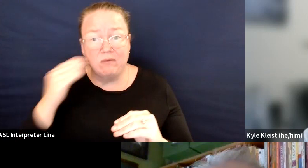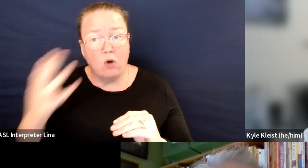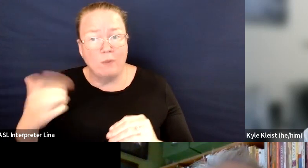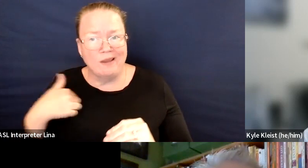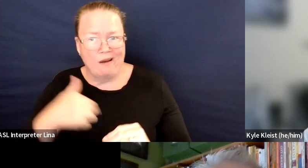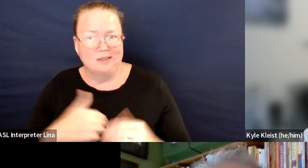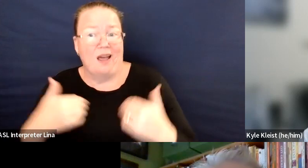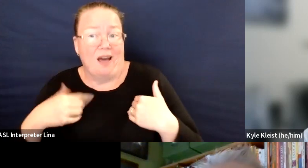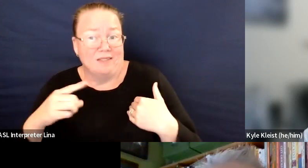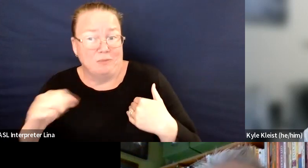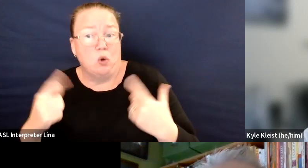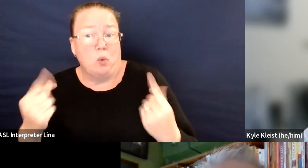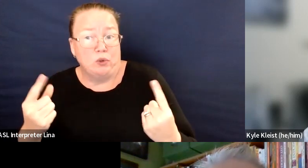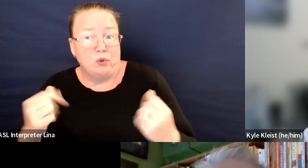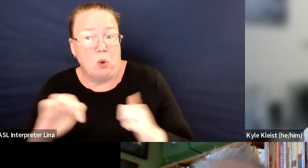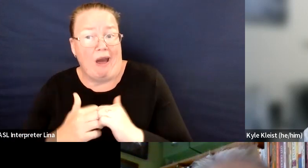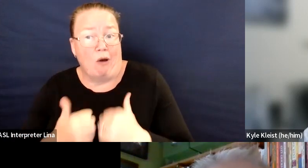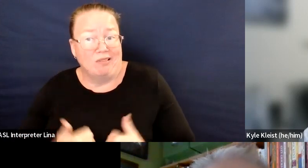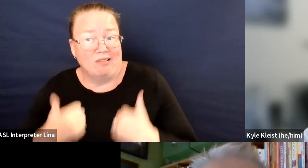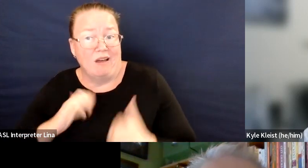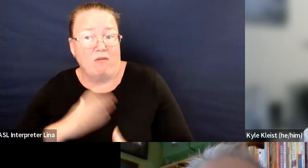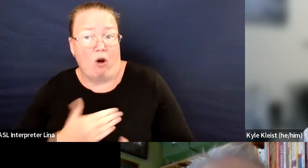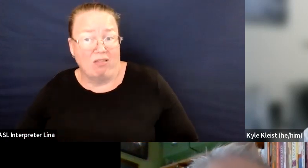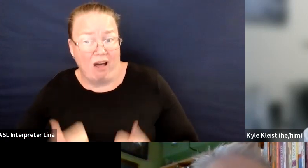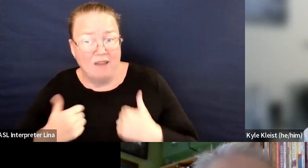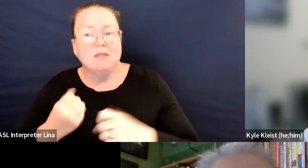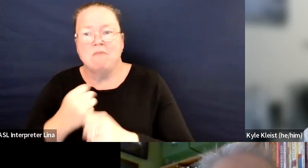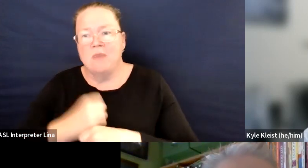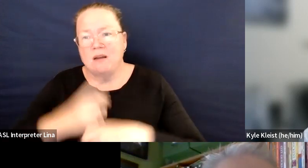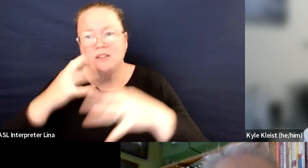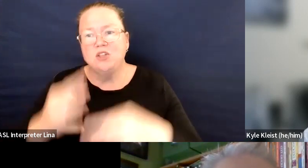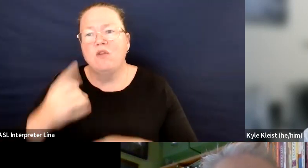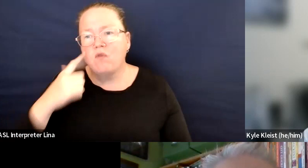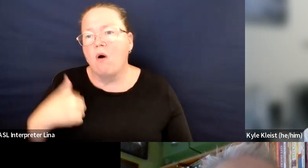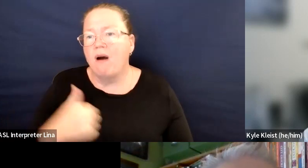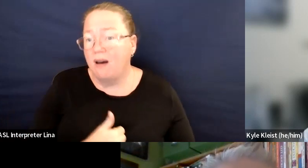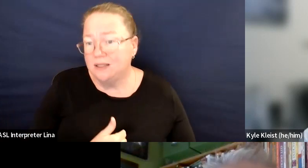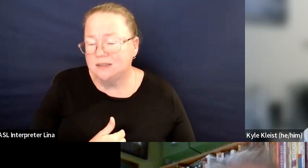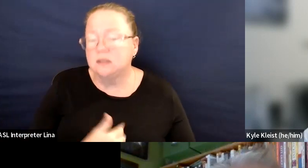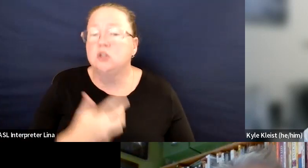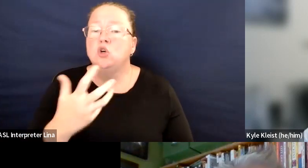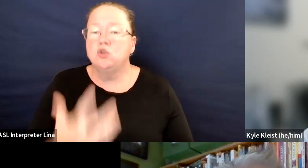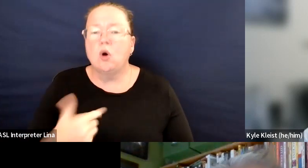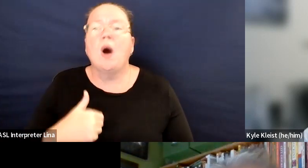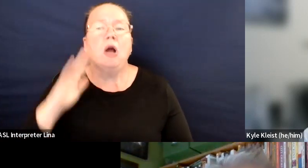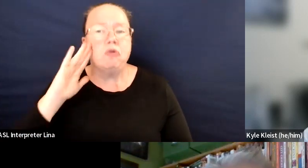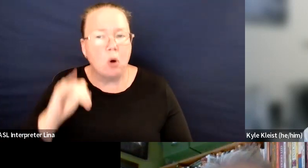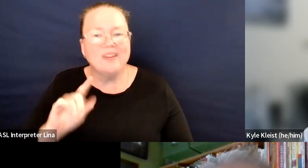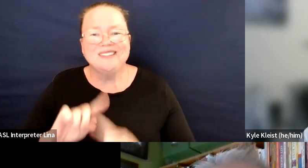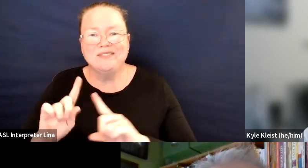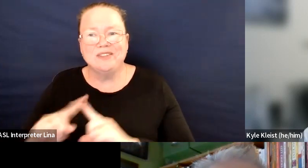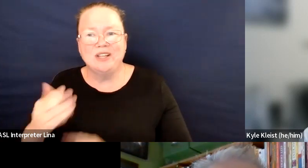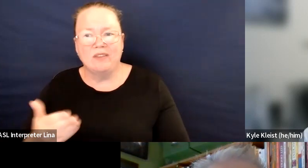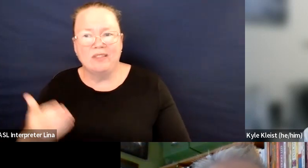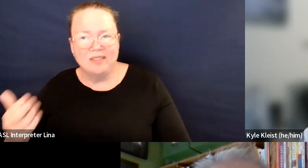with disabilities what to do, how to live our lives, making every decision for us. So I know that there's various things coming